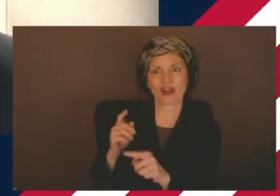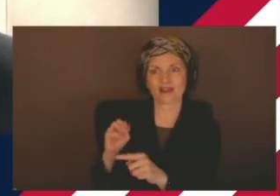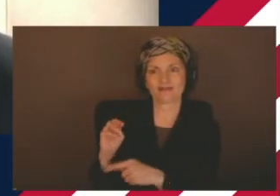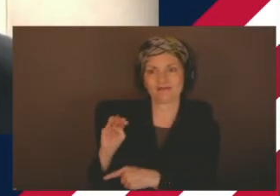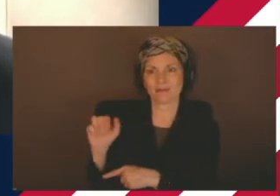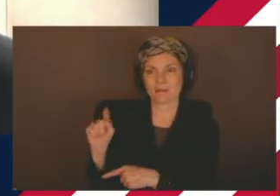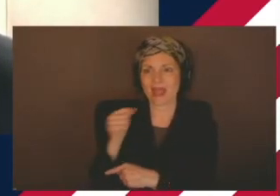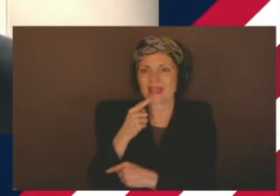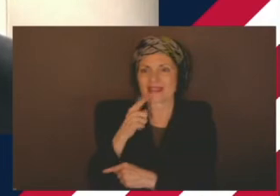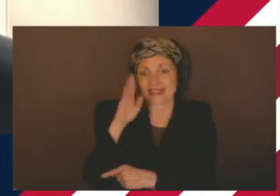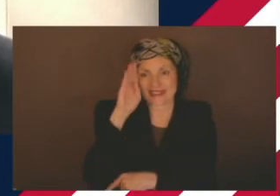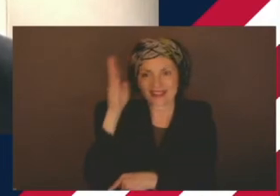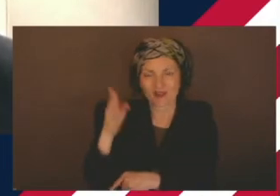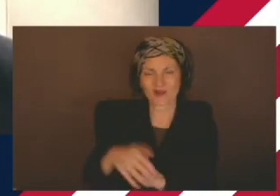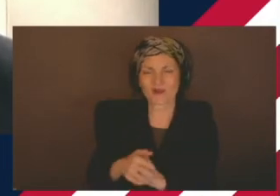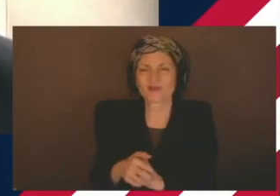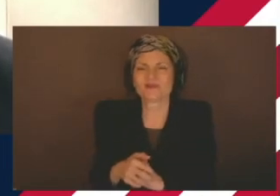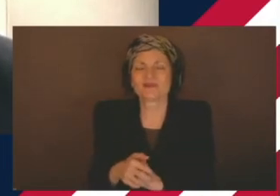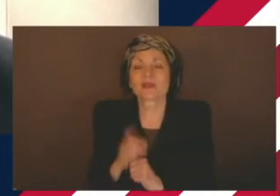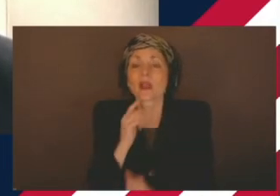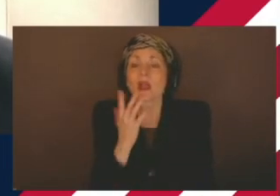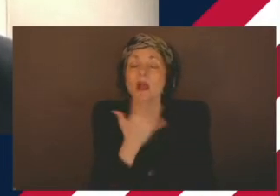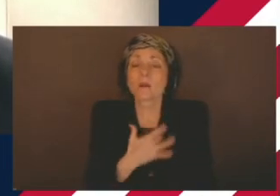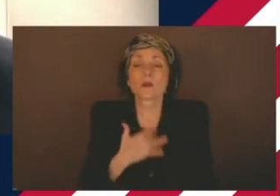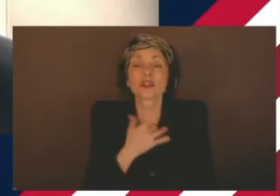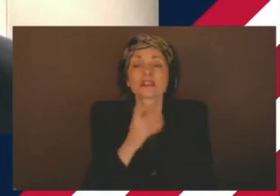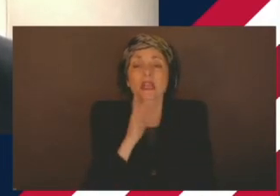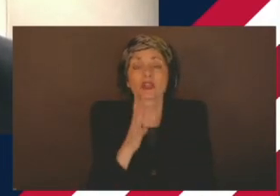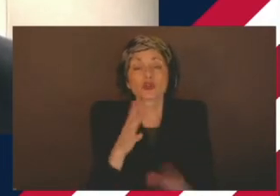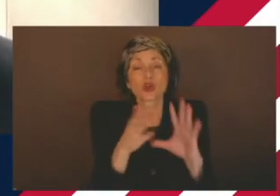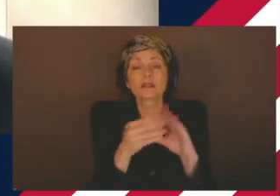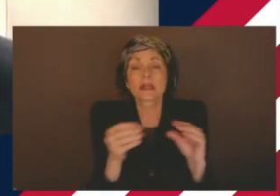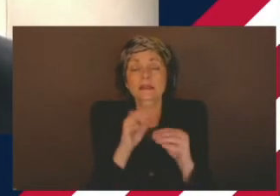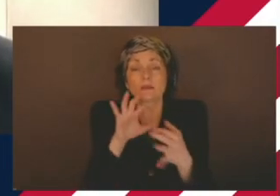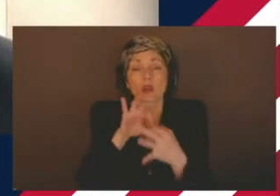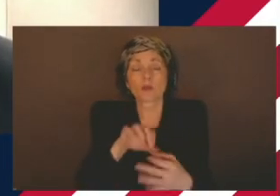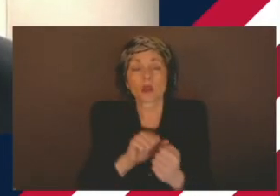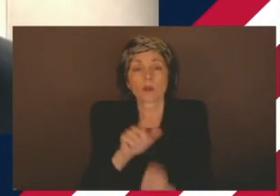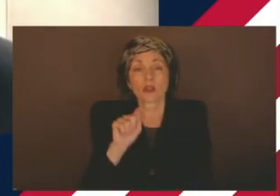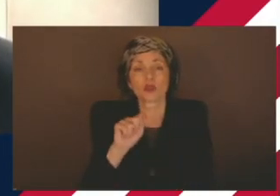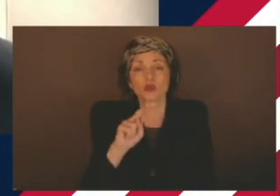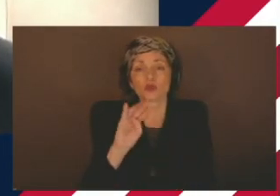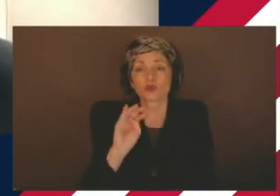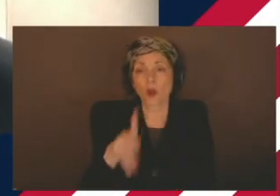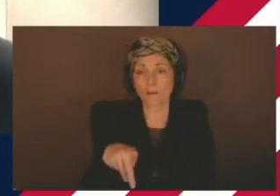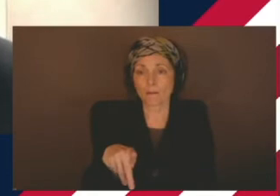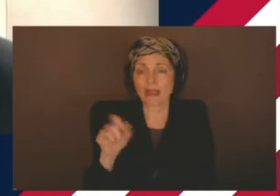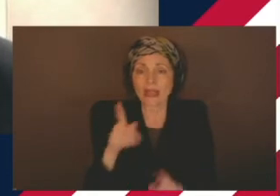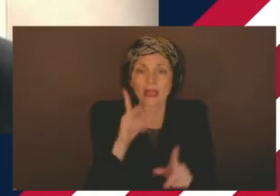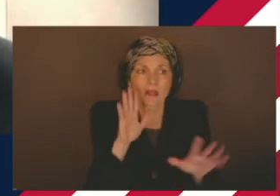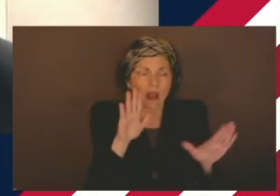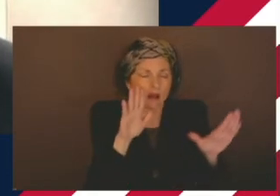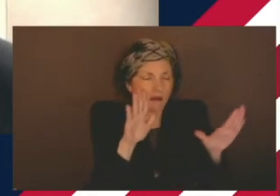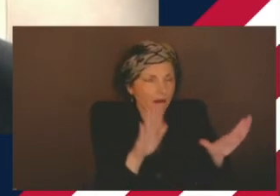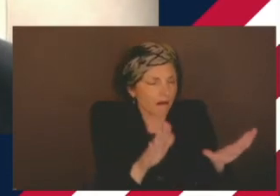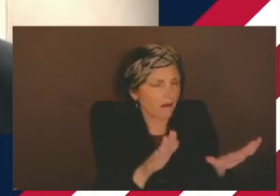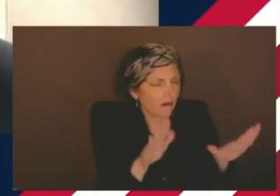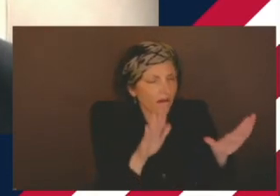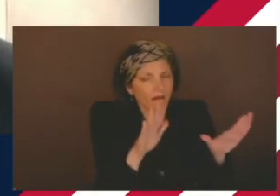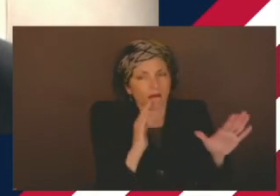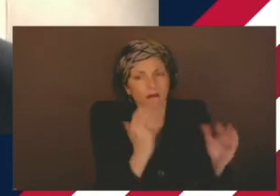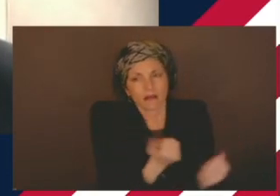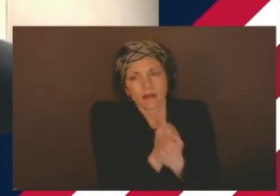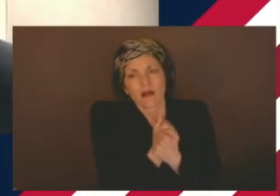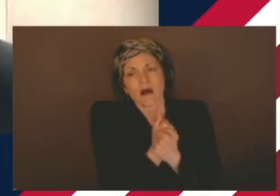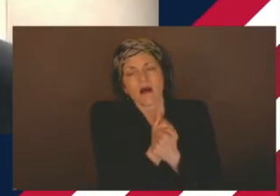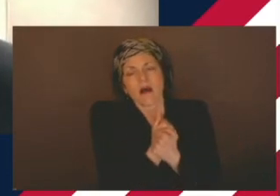I appreciate your testimony about Trump's almost admiration of authoritarian leaders internationally, and